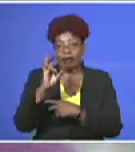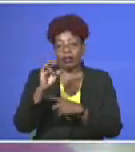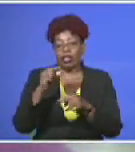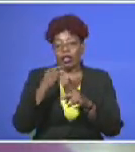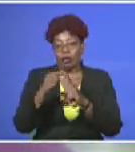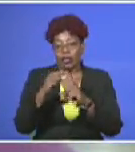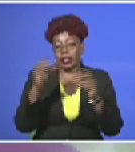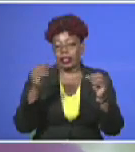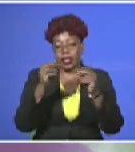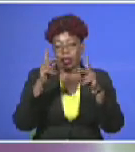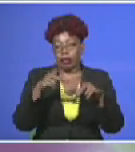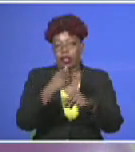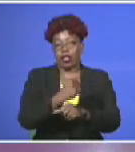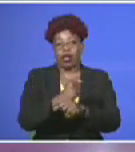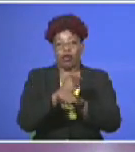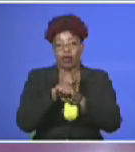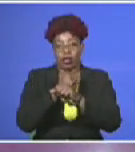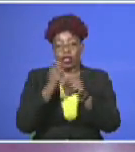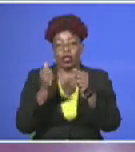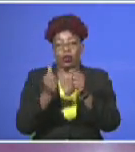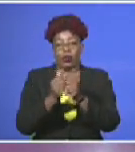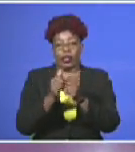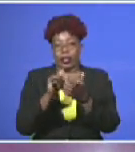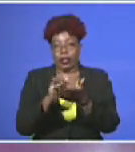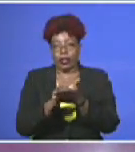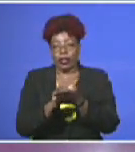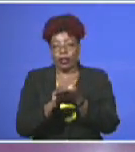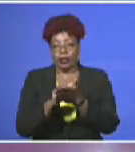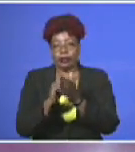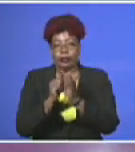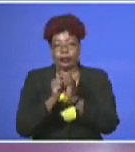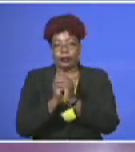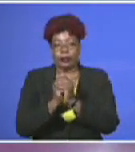one was arrested in connection with the find. Investigations continue.